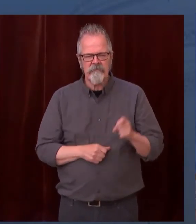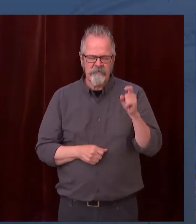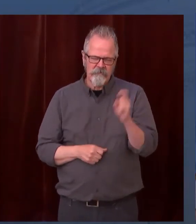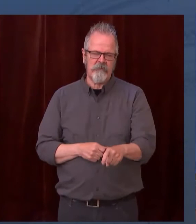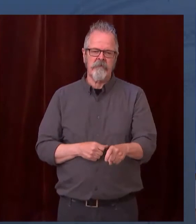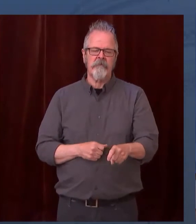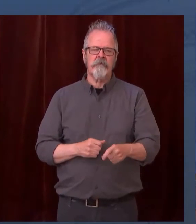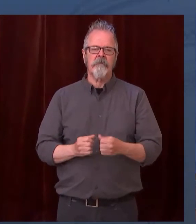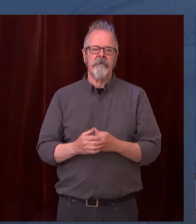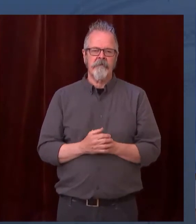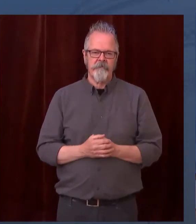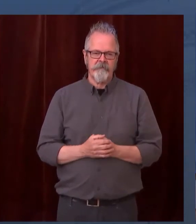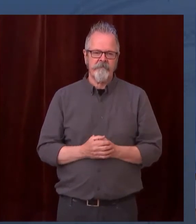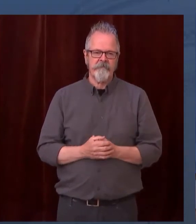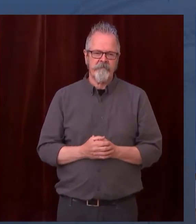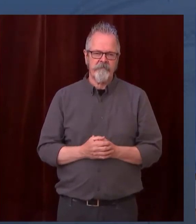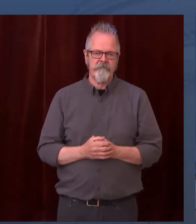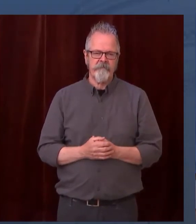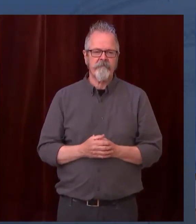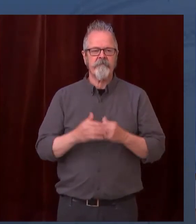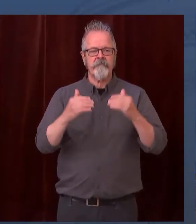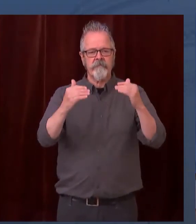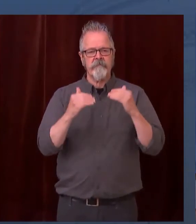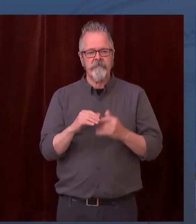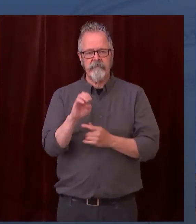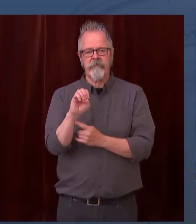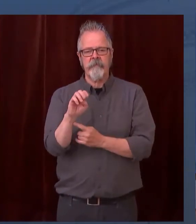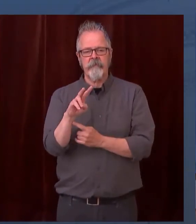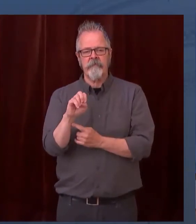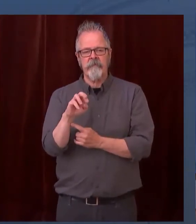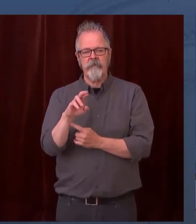Next question comes from Jerry with the other side.